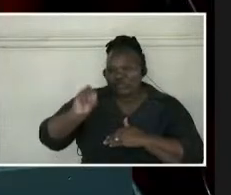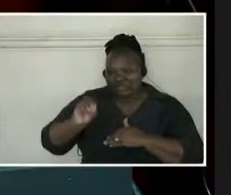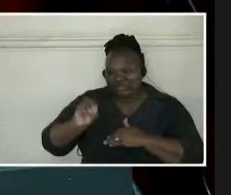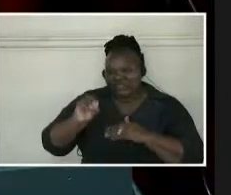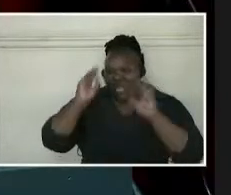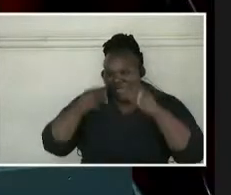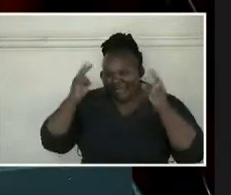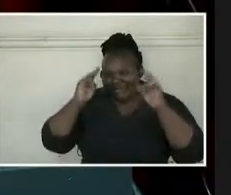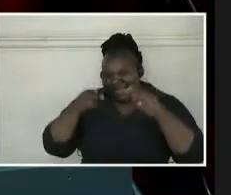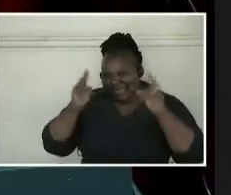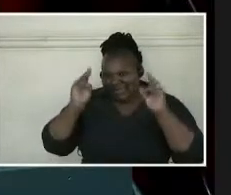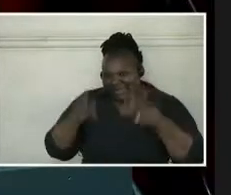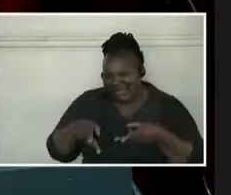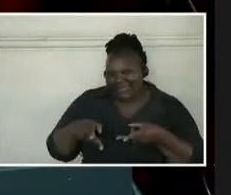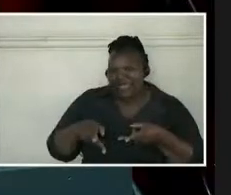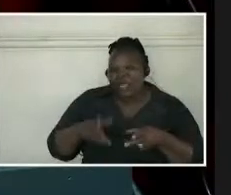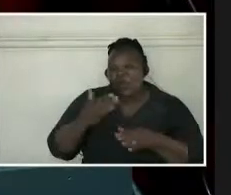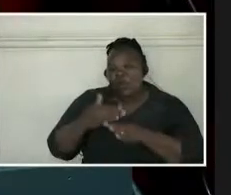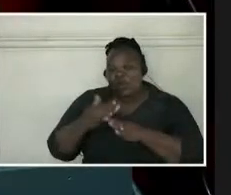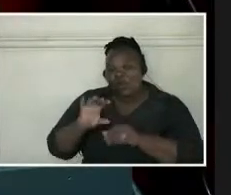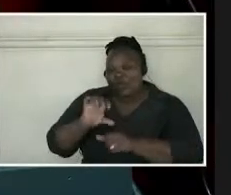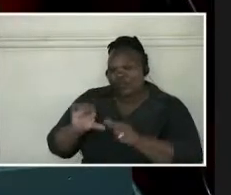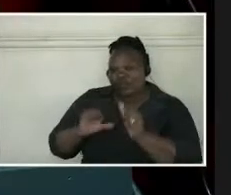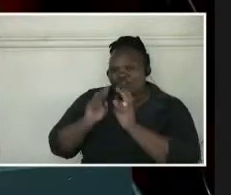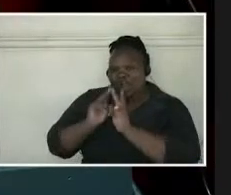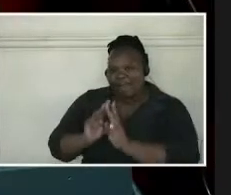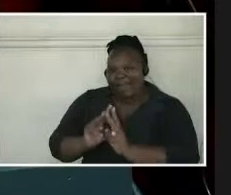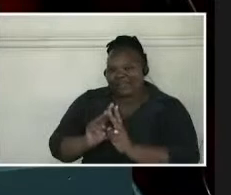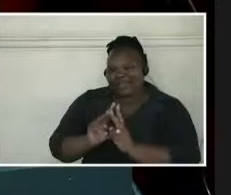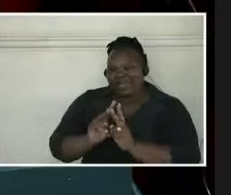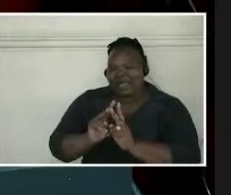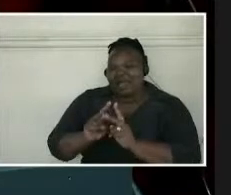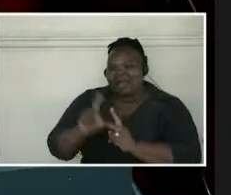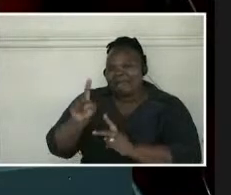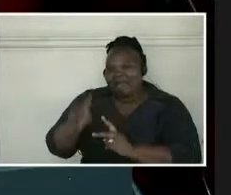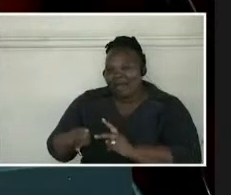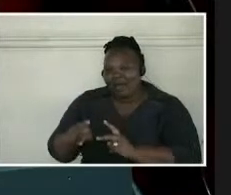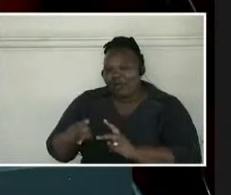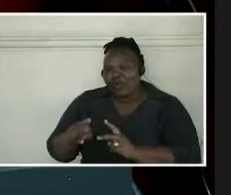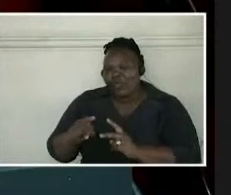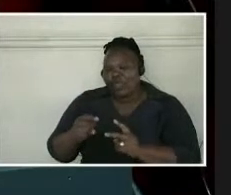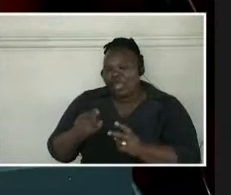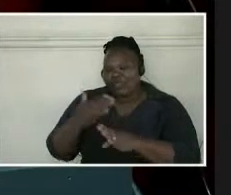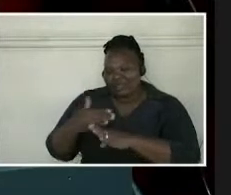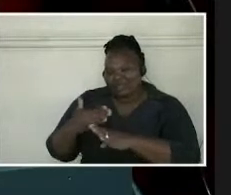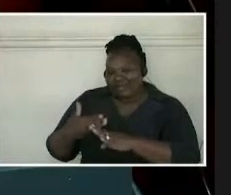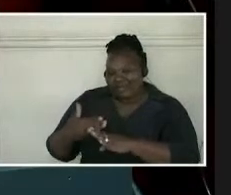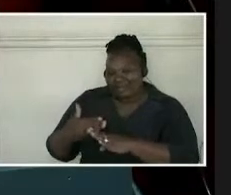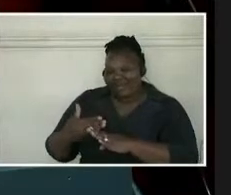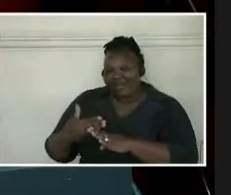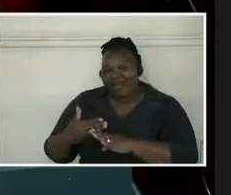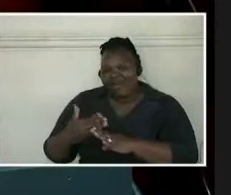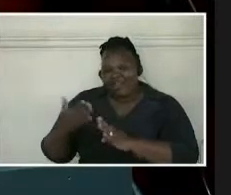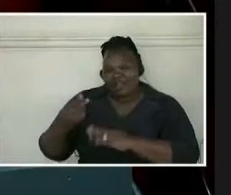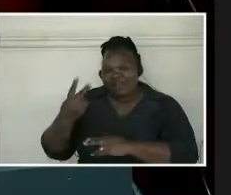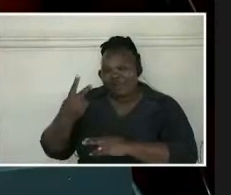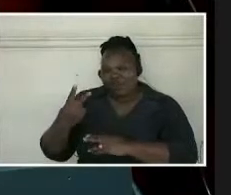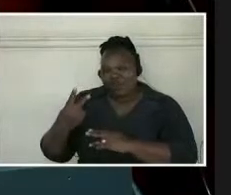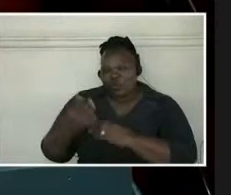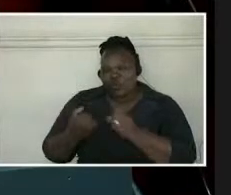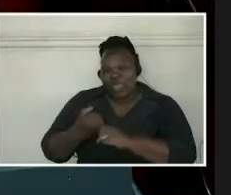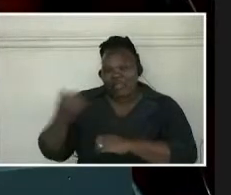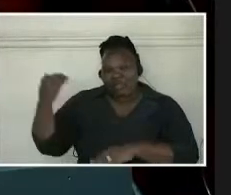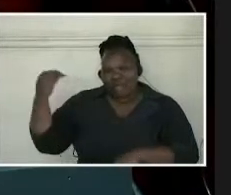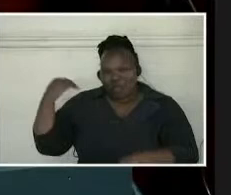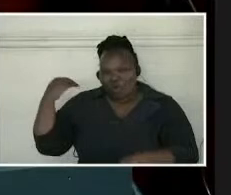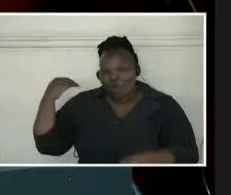working with our social partners we have been hard at work in the past two years reviving the sector